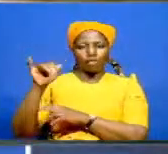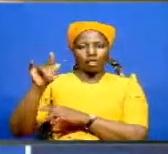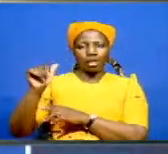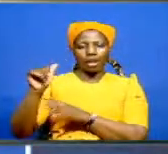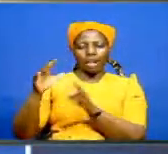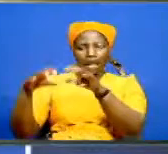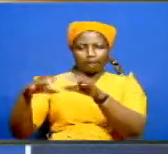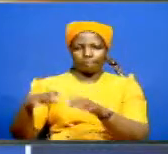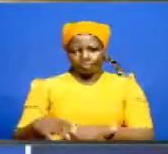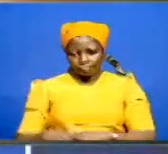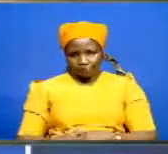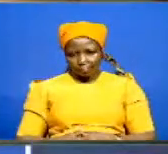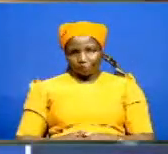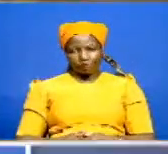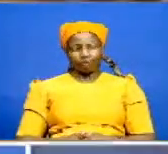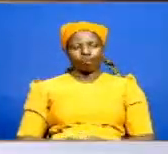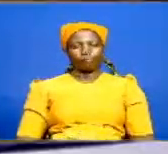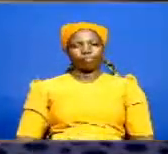1 Sport.